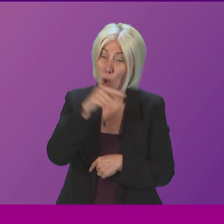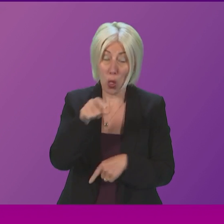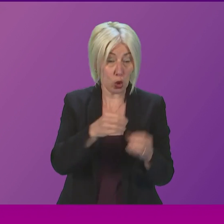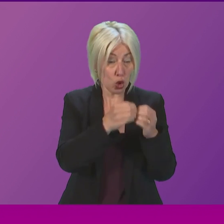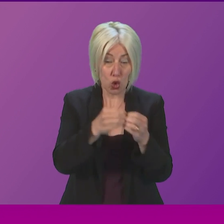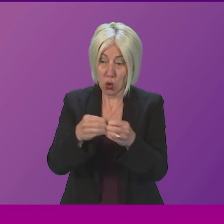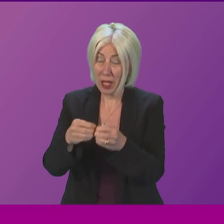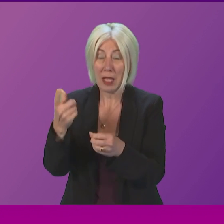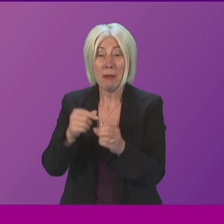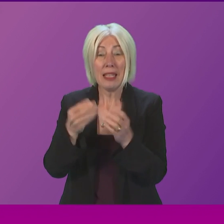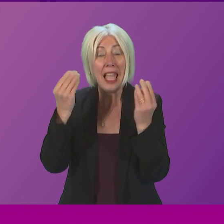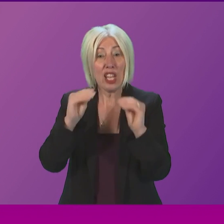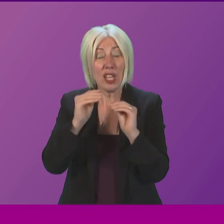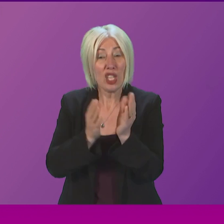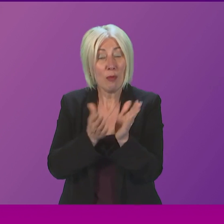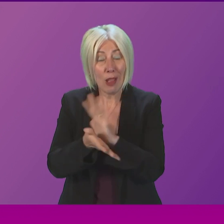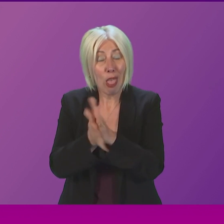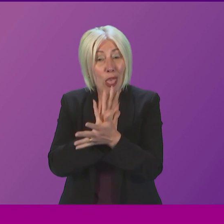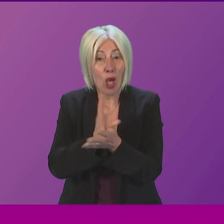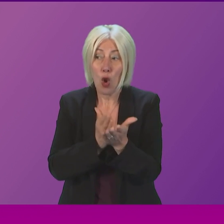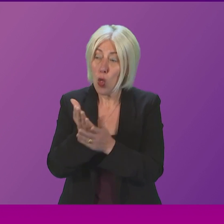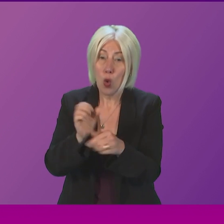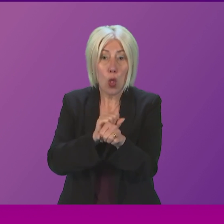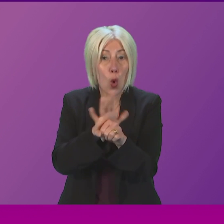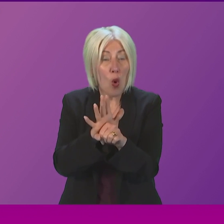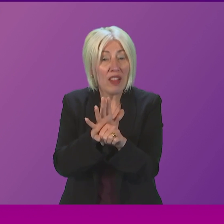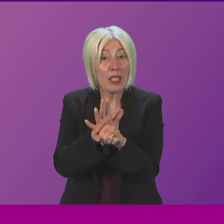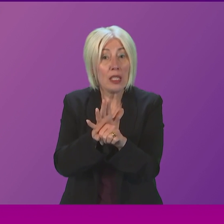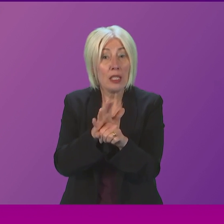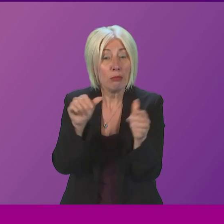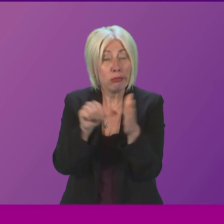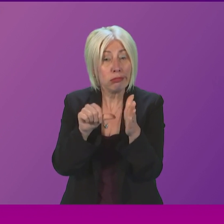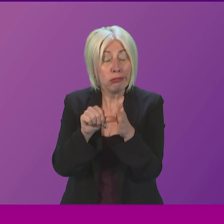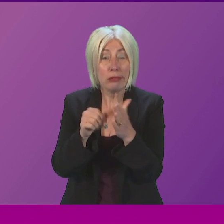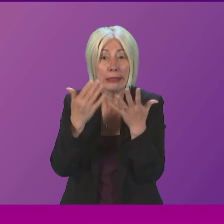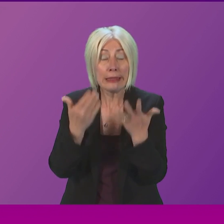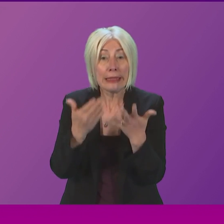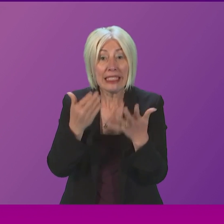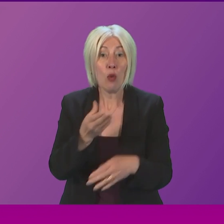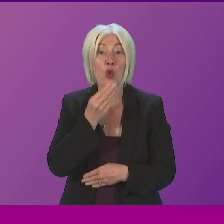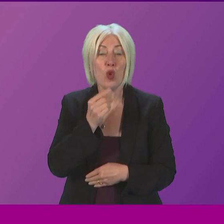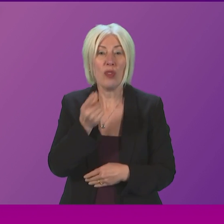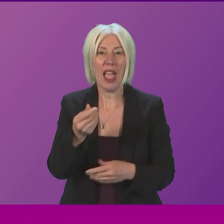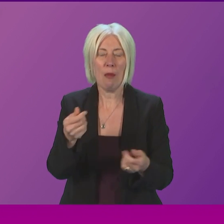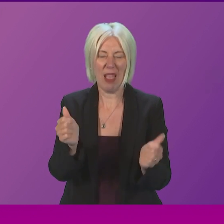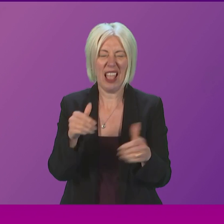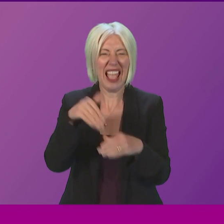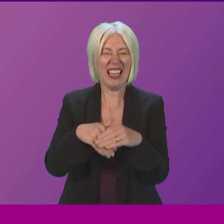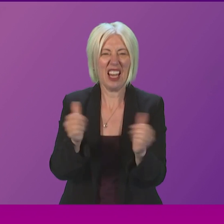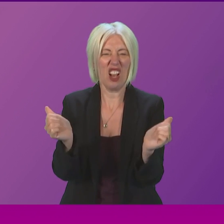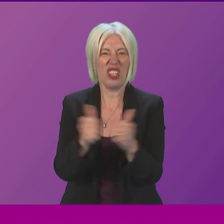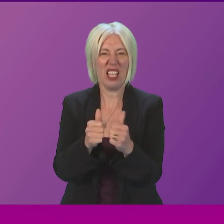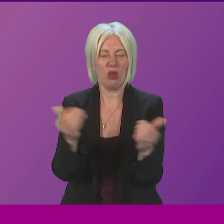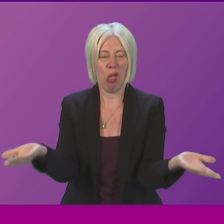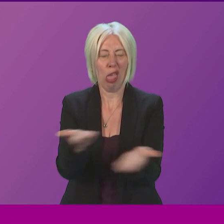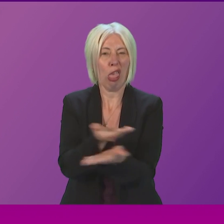students who've had their education disrupted by COVID restrictions and are now being used as collateral in this dispute.